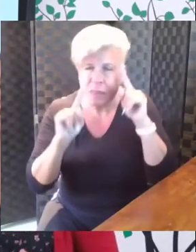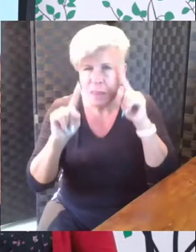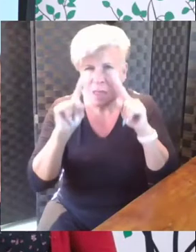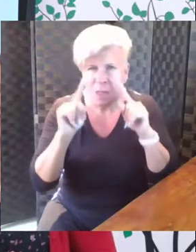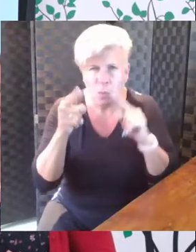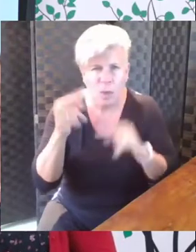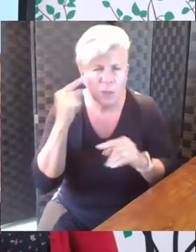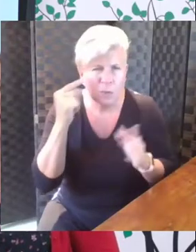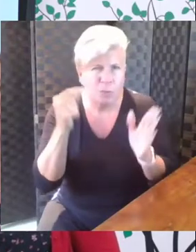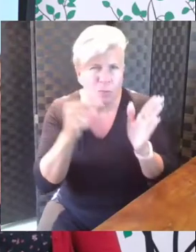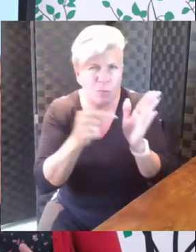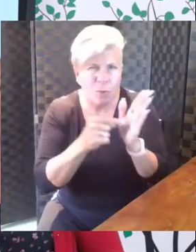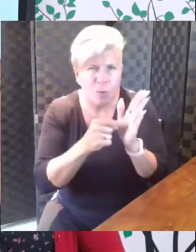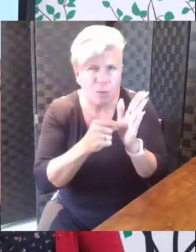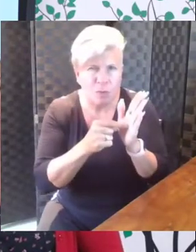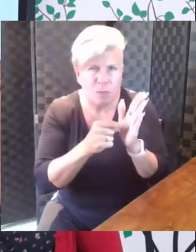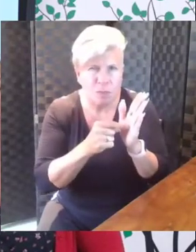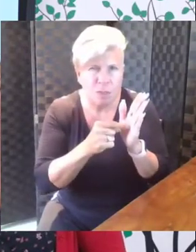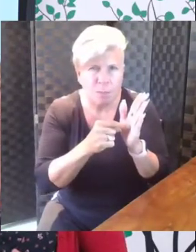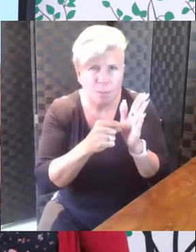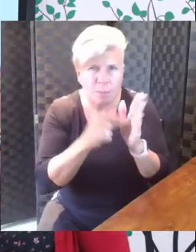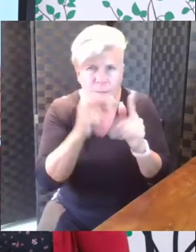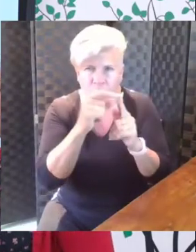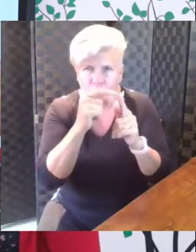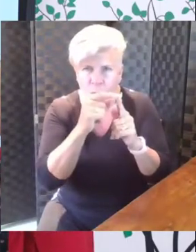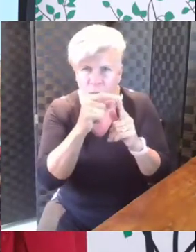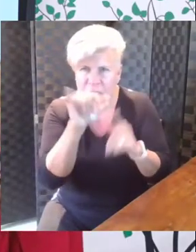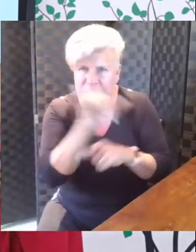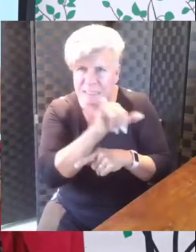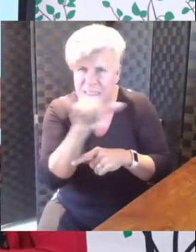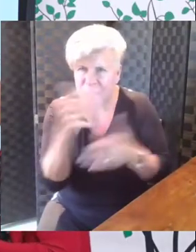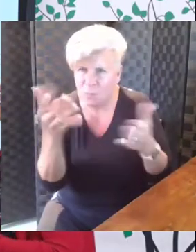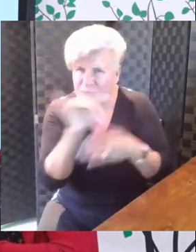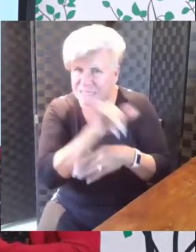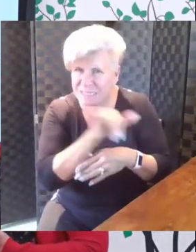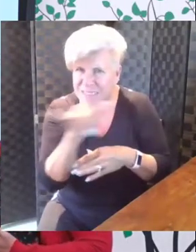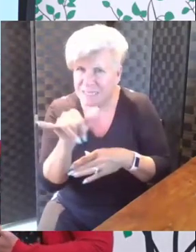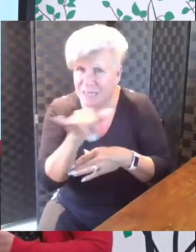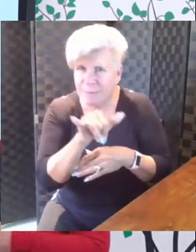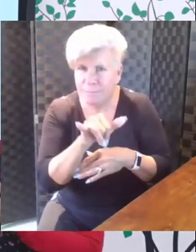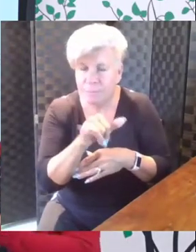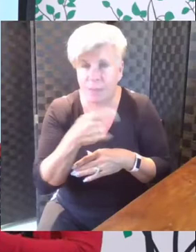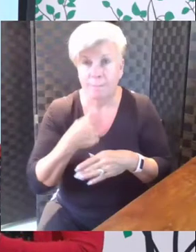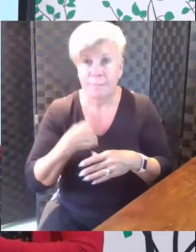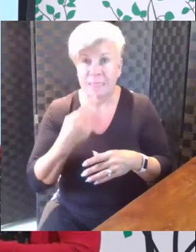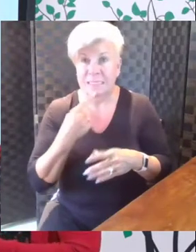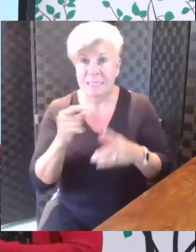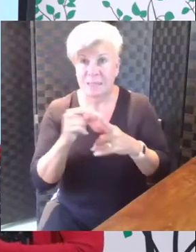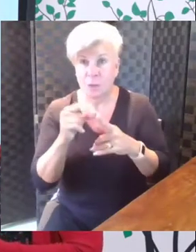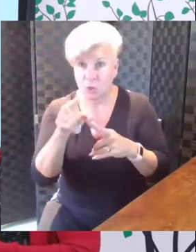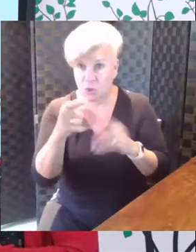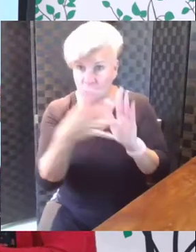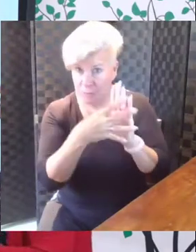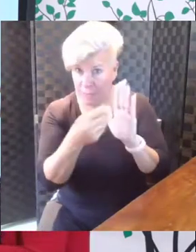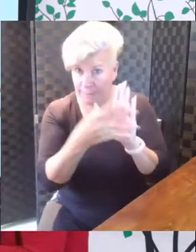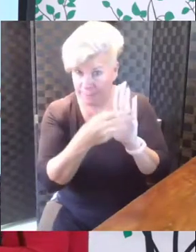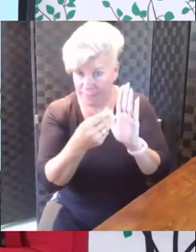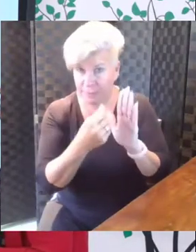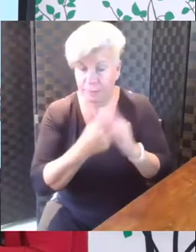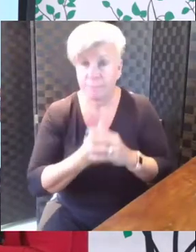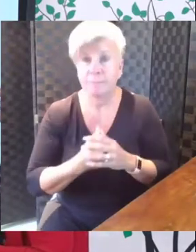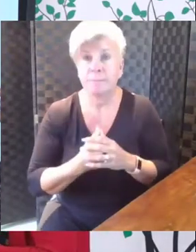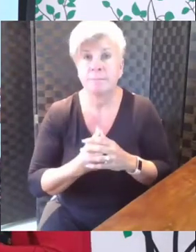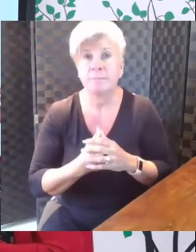what you notice about what these words have in common. So I'm going to say the word, and then I want you to repeat after me.